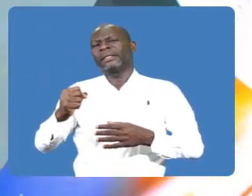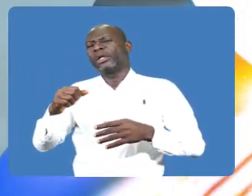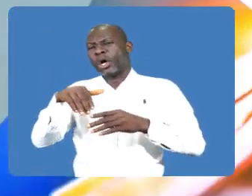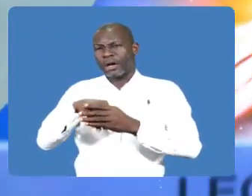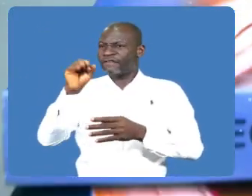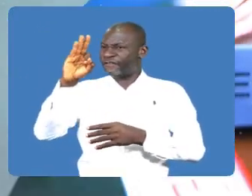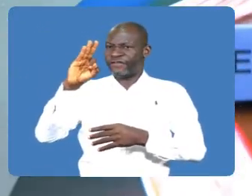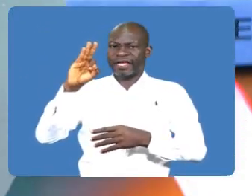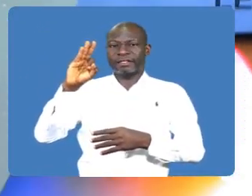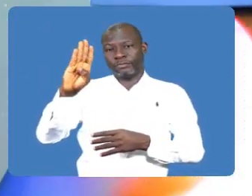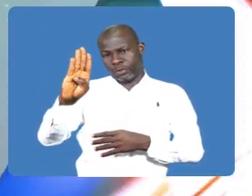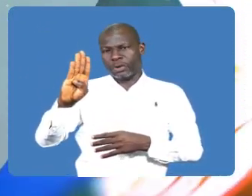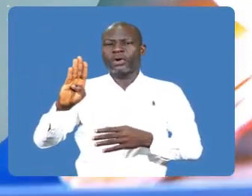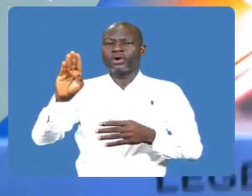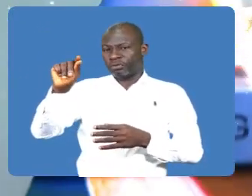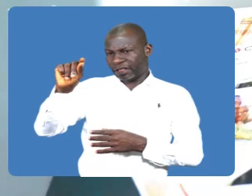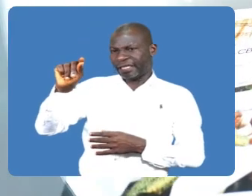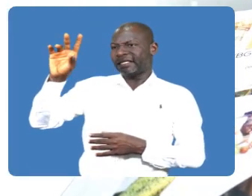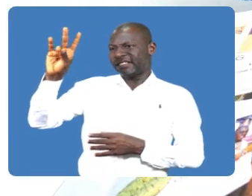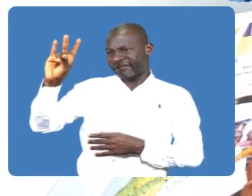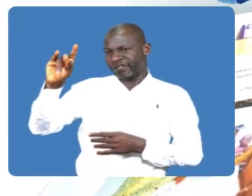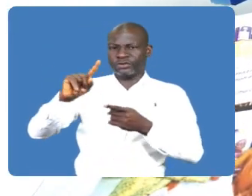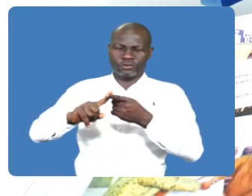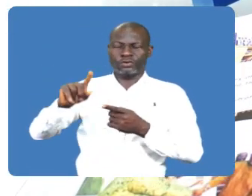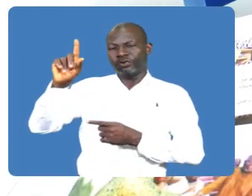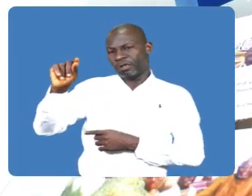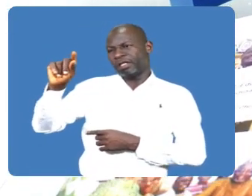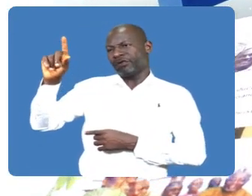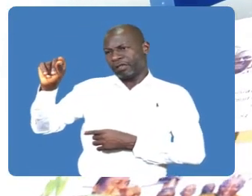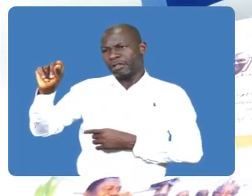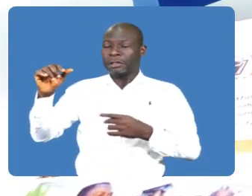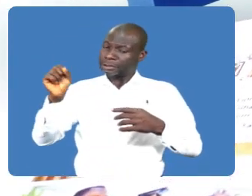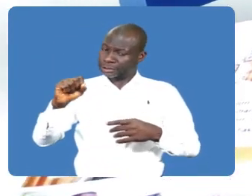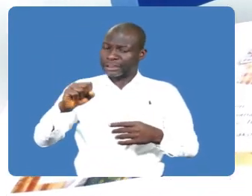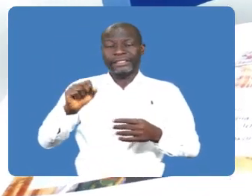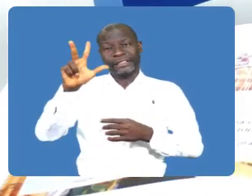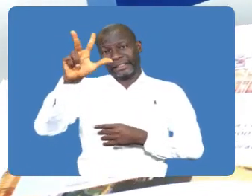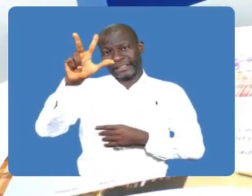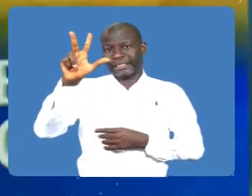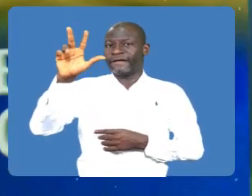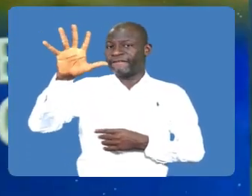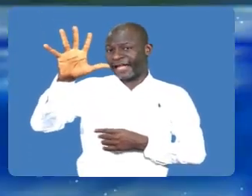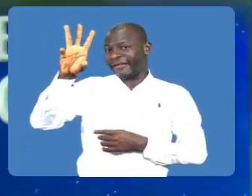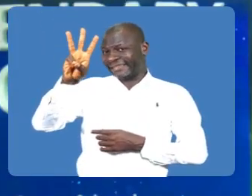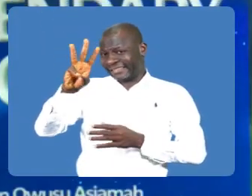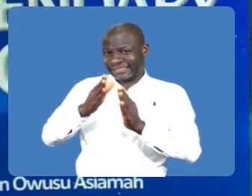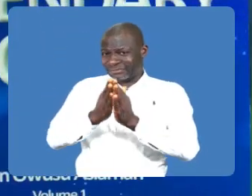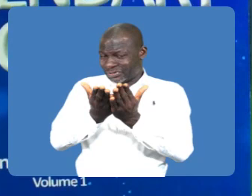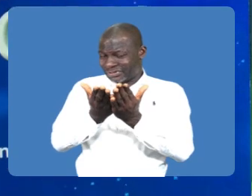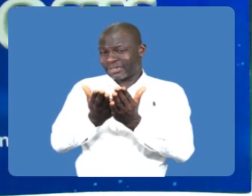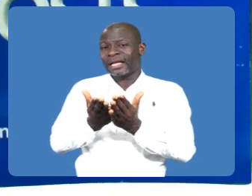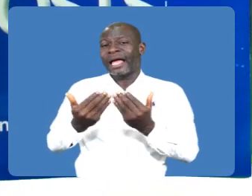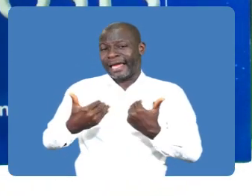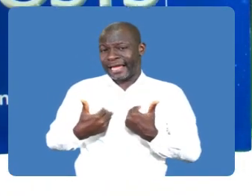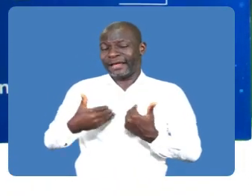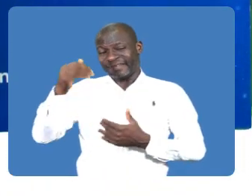year 2017 to the year 2020. In this